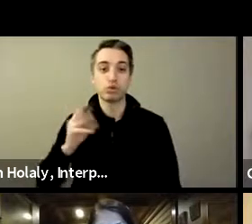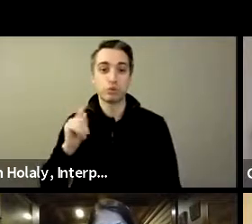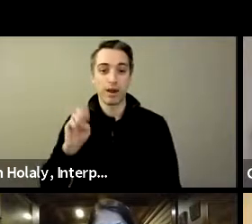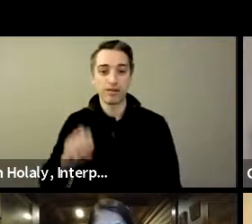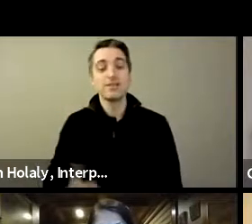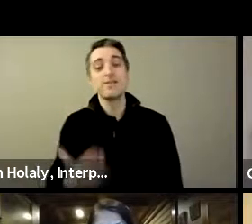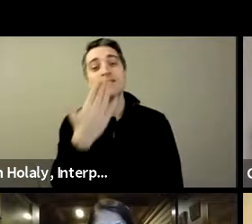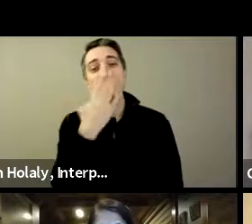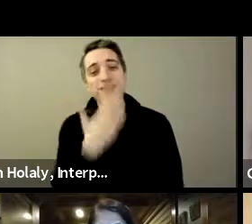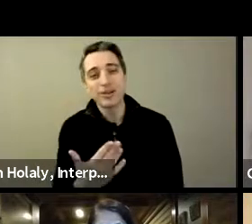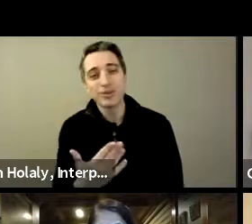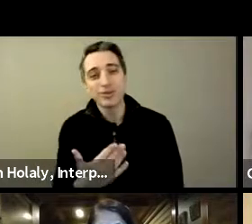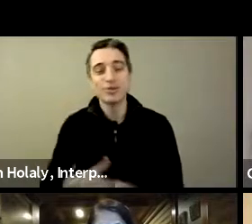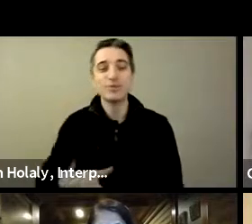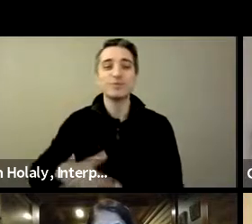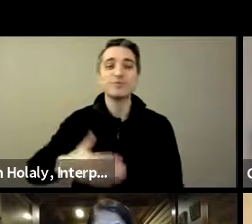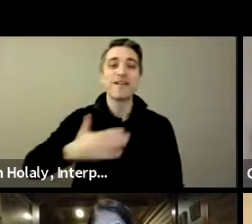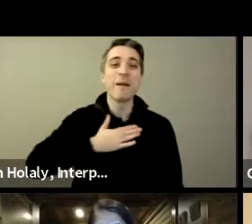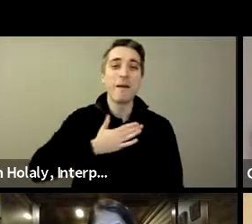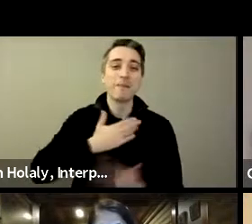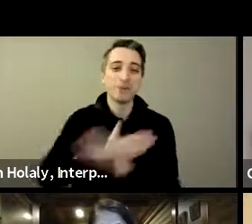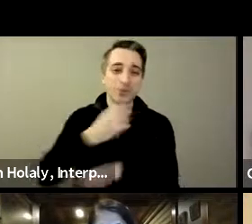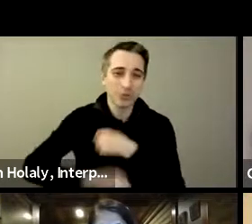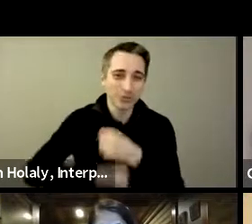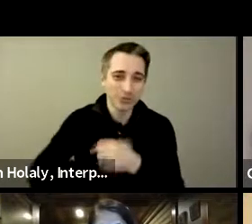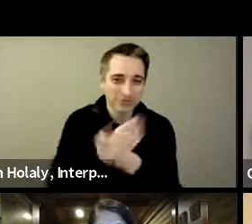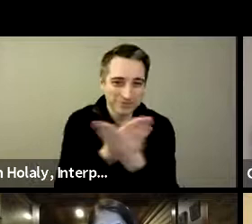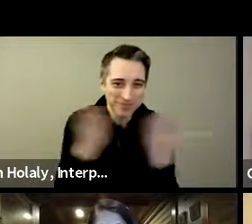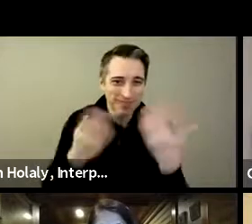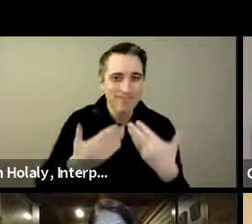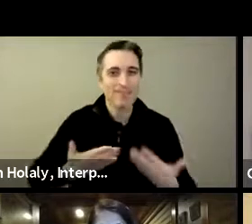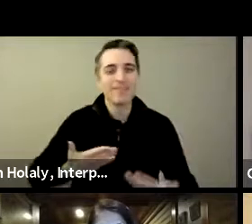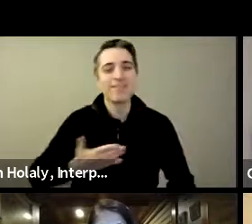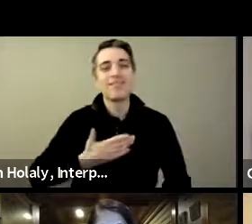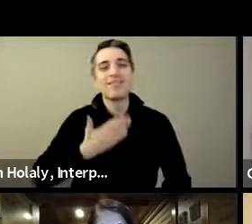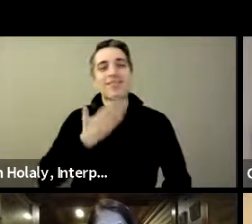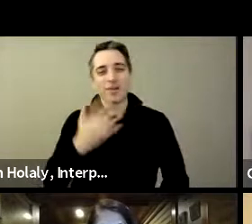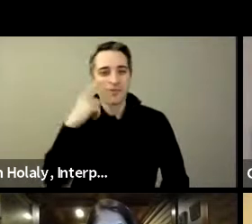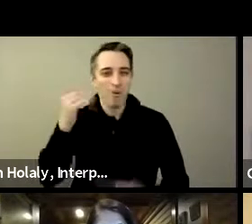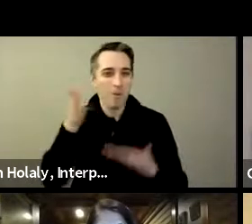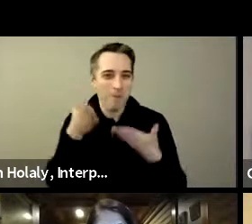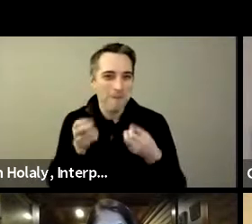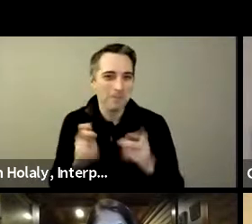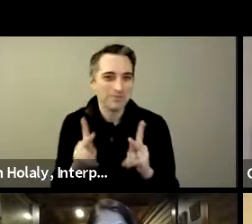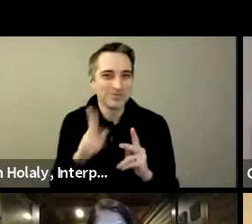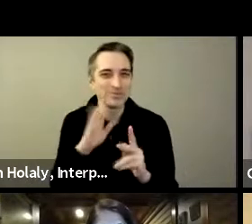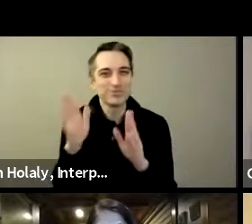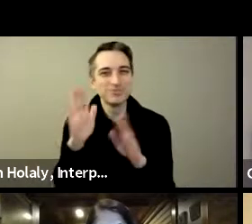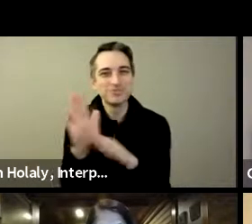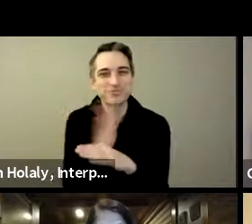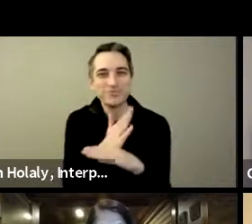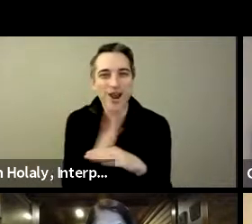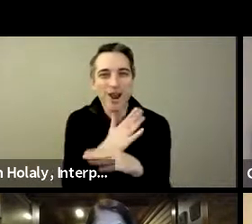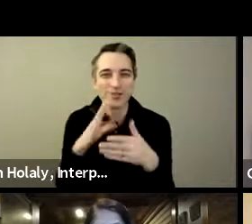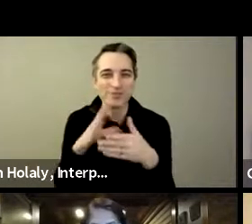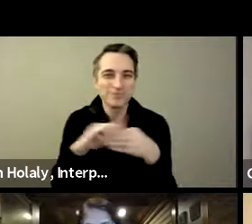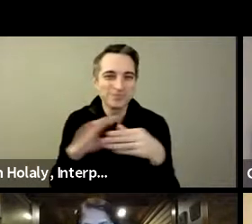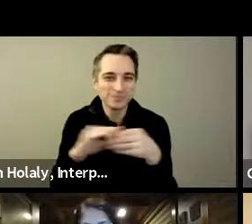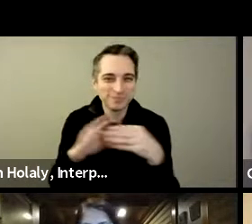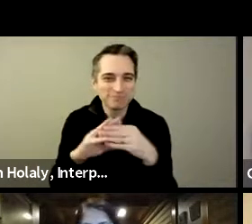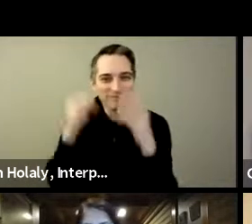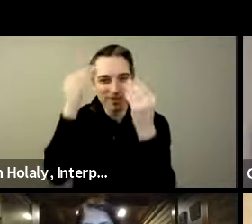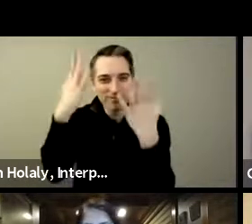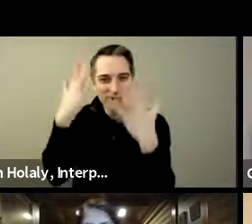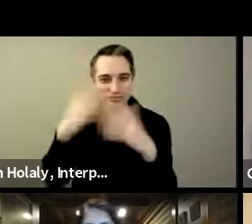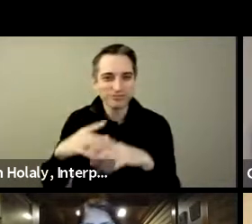and guests. Happy New Year to everyone. Thank you for the opportunity to briefly share some highlights and information since the